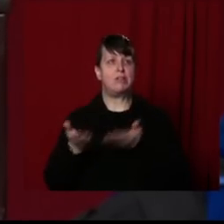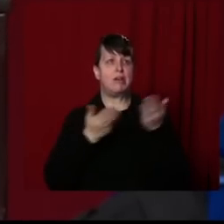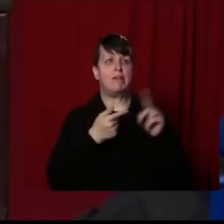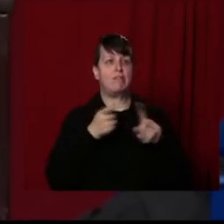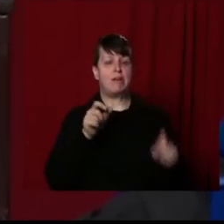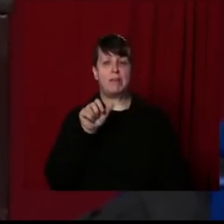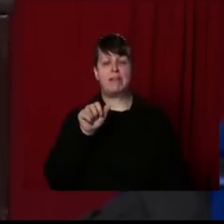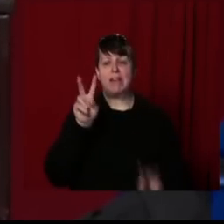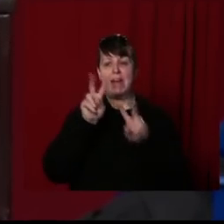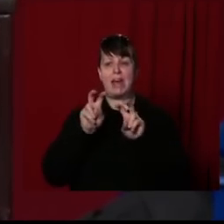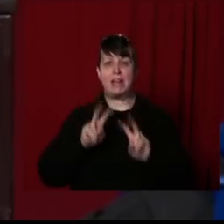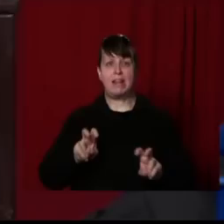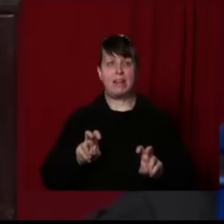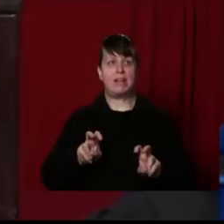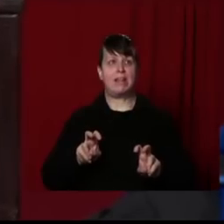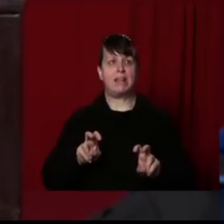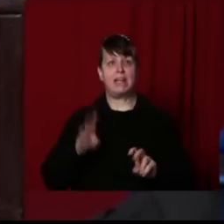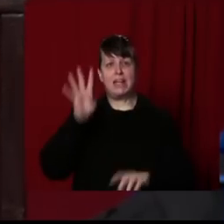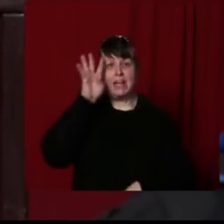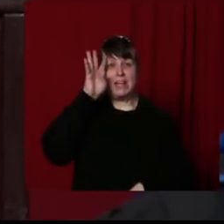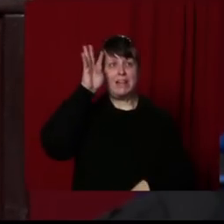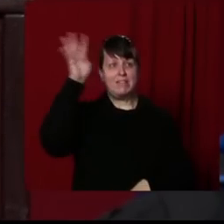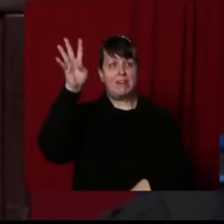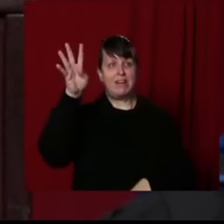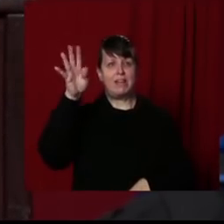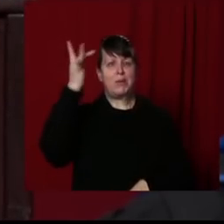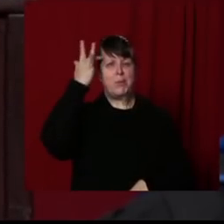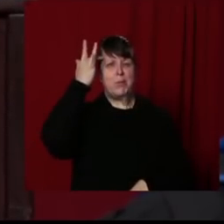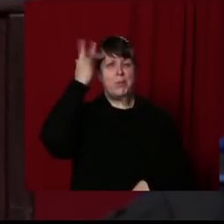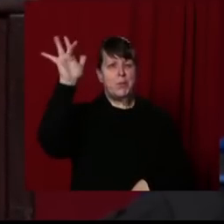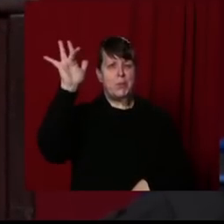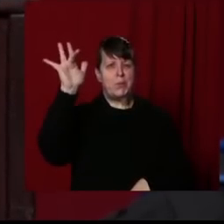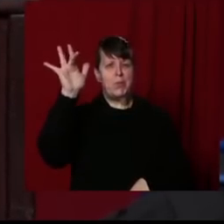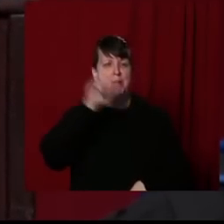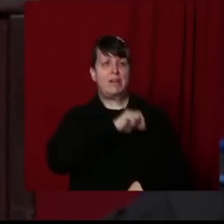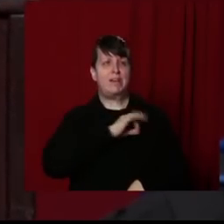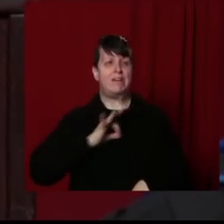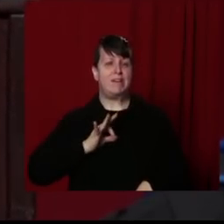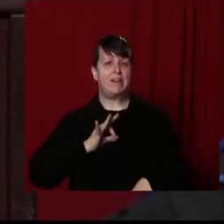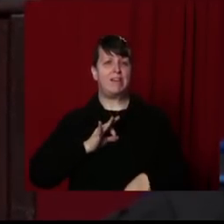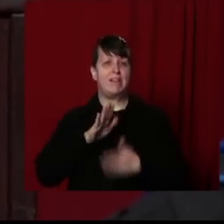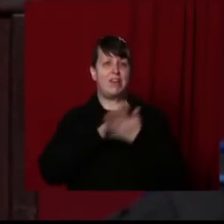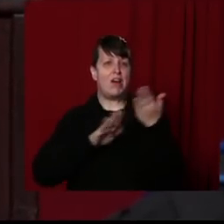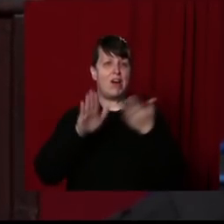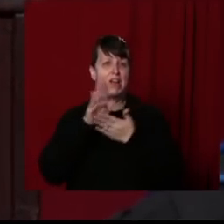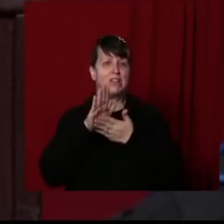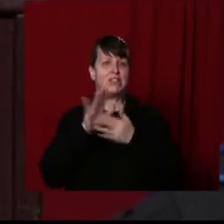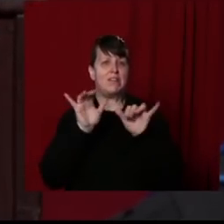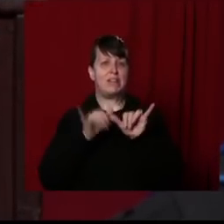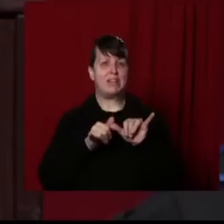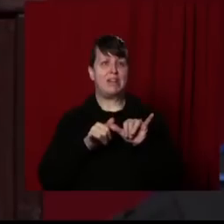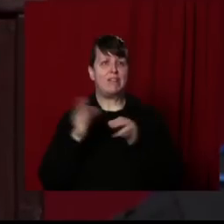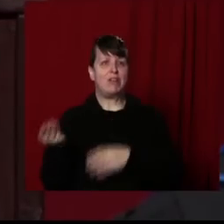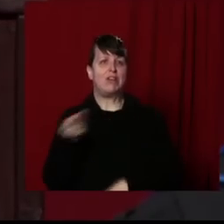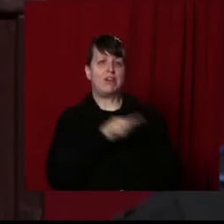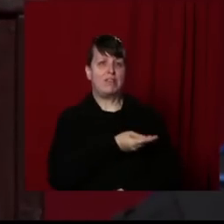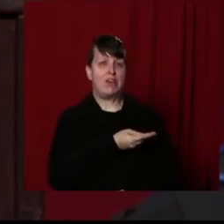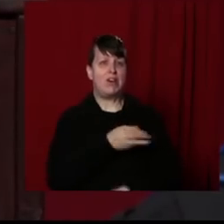analytical, innovative, and wicked smart faculty in the College of Engineering for the conferring of